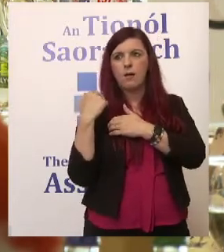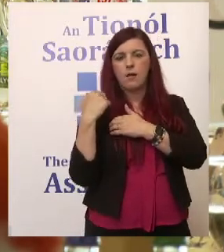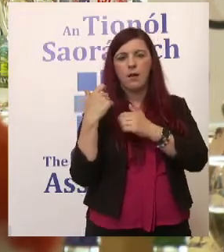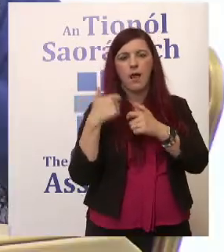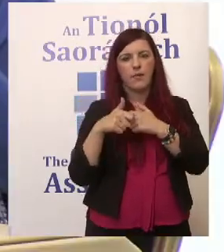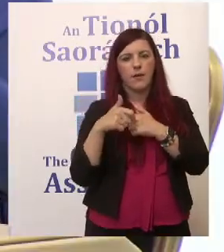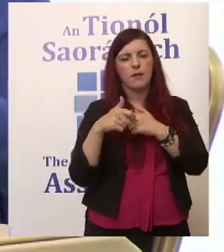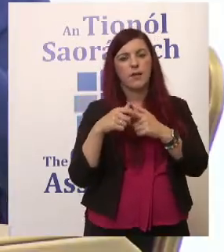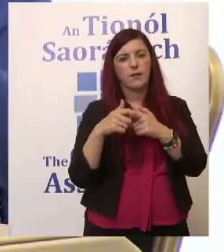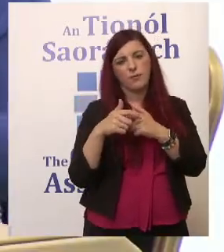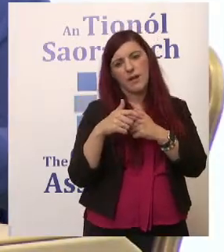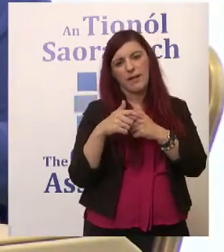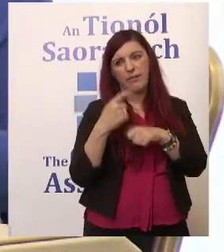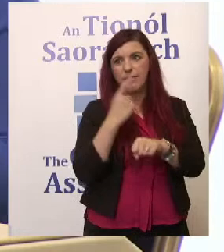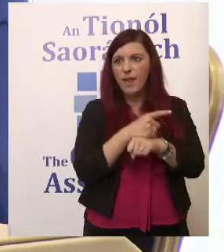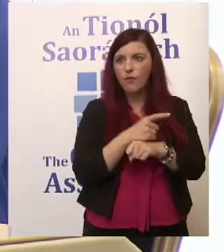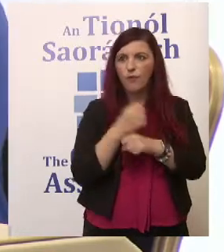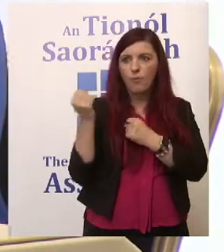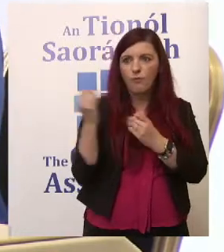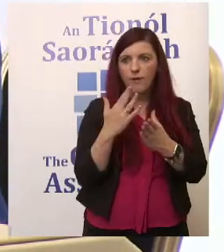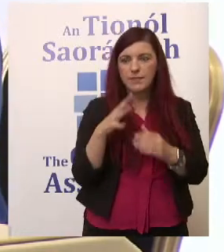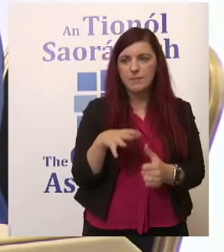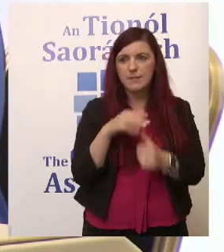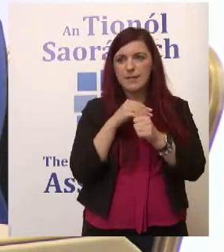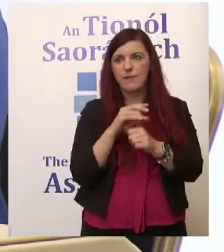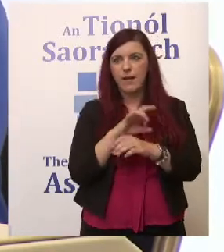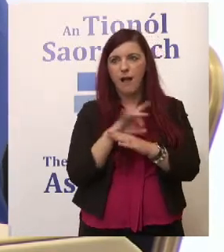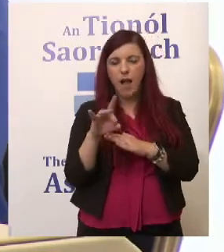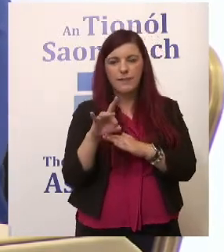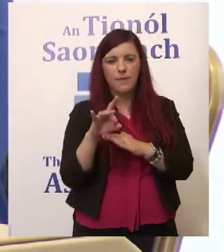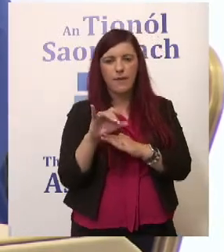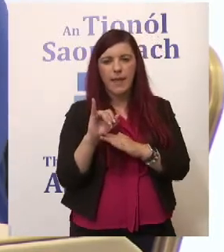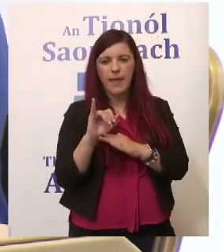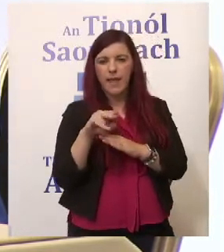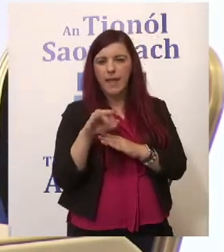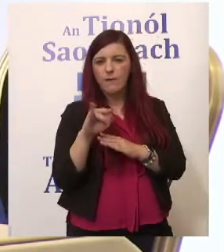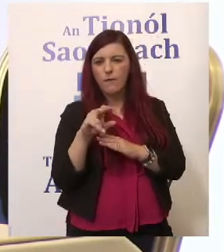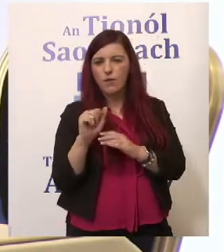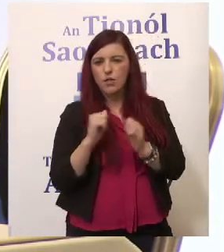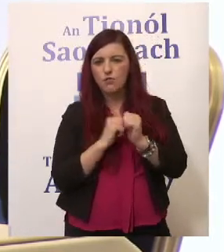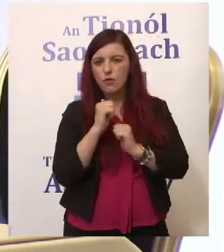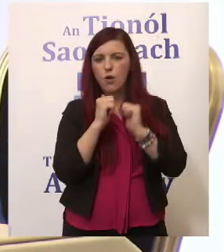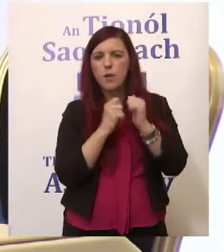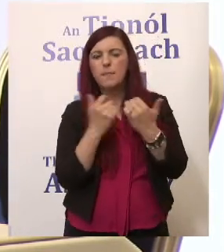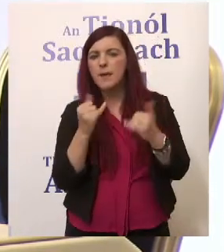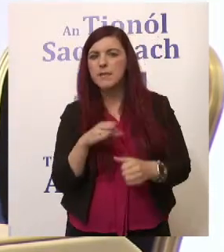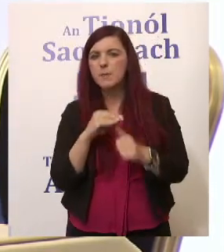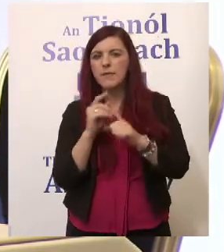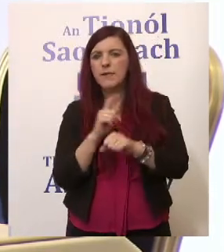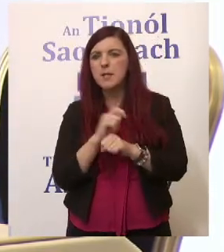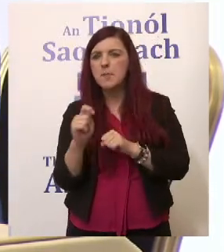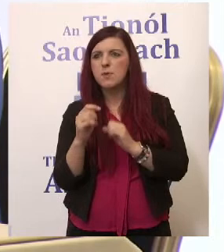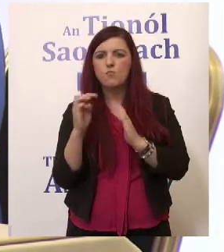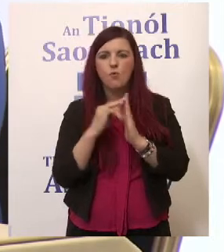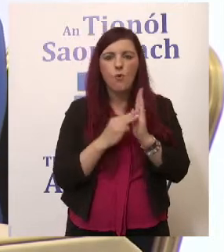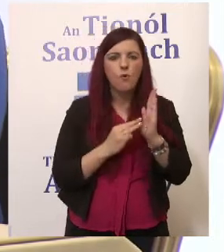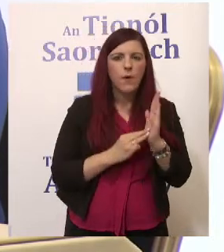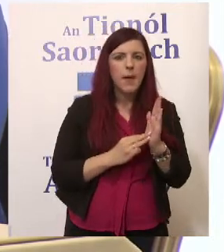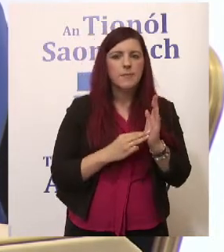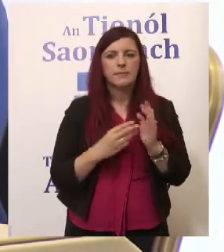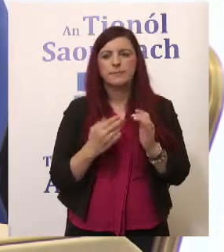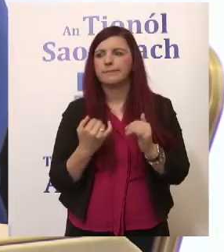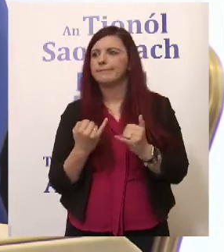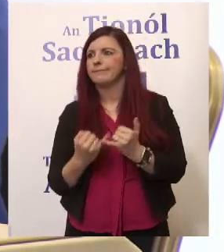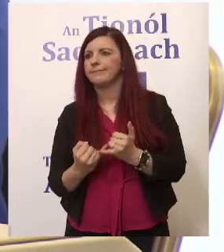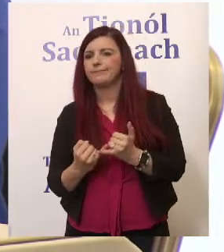it comes for providing very specific types of infrastructure, or it might be specific types of initiatives. For example, during COVID,